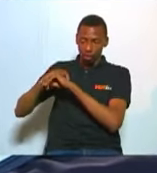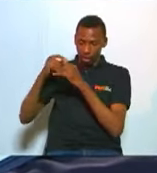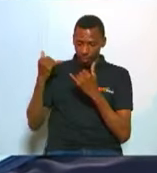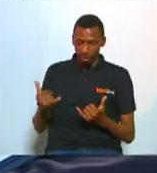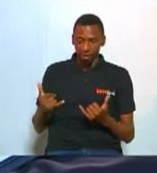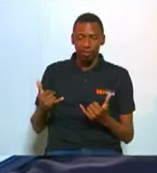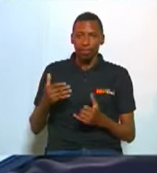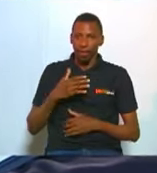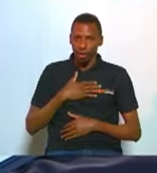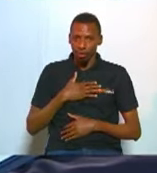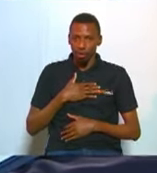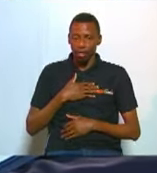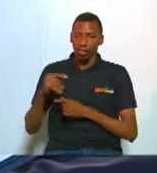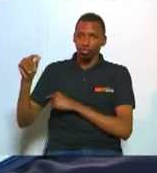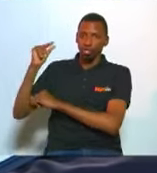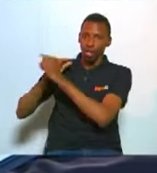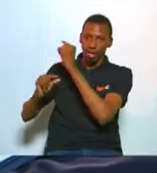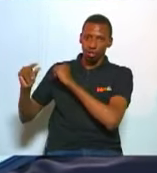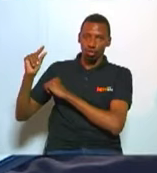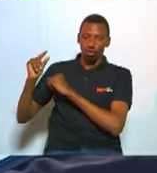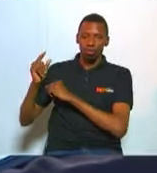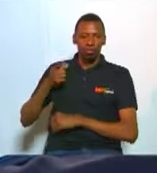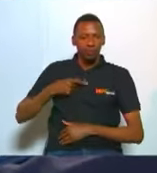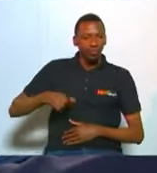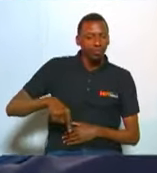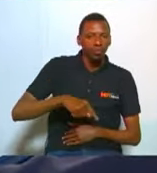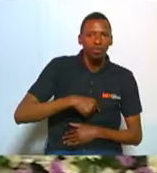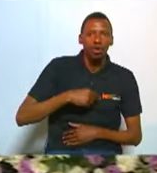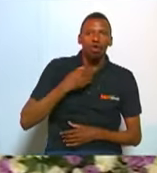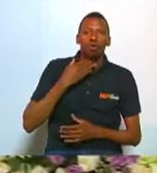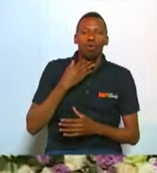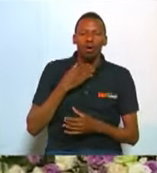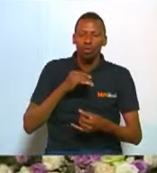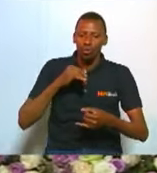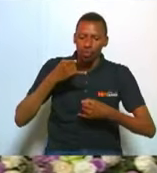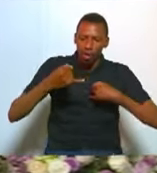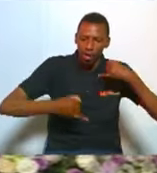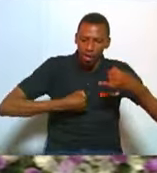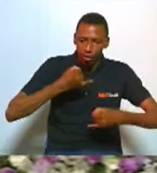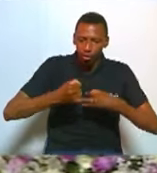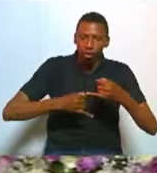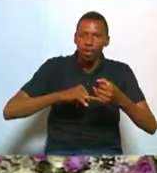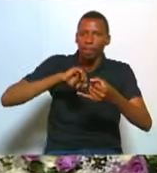our generation, we only want to enjoy marriage in good times only.